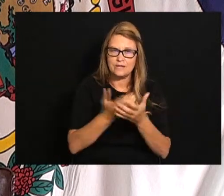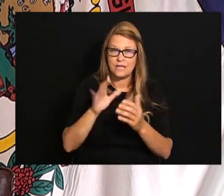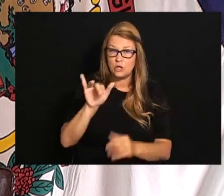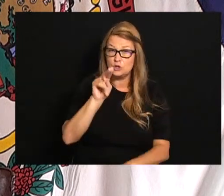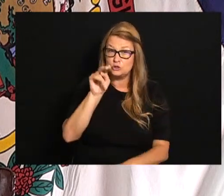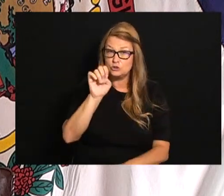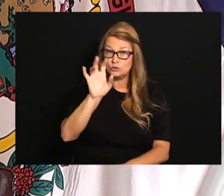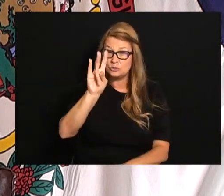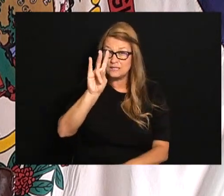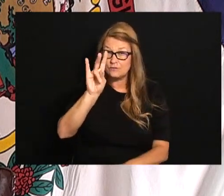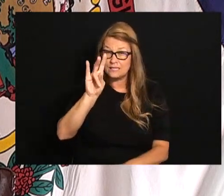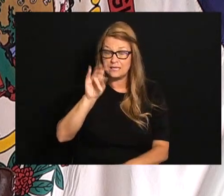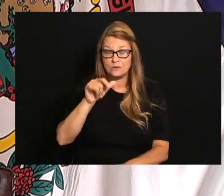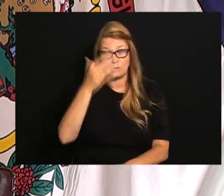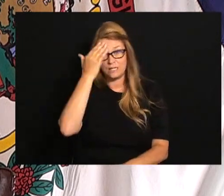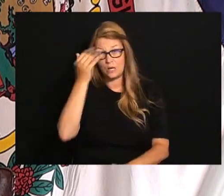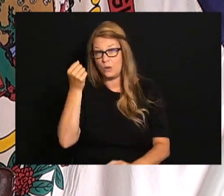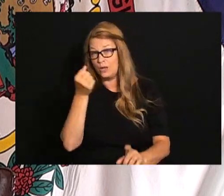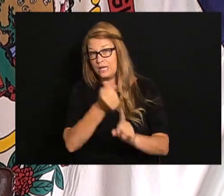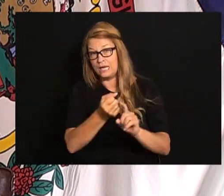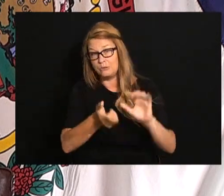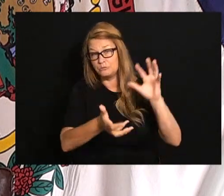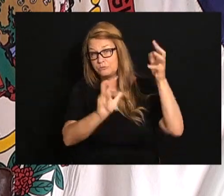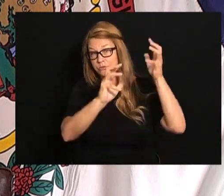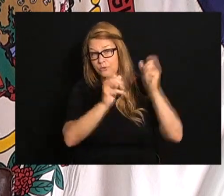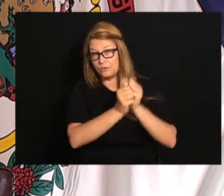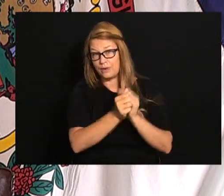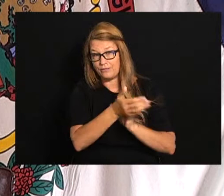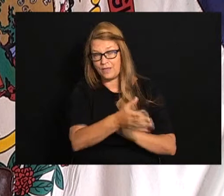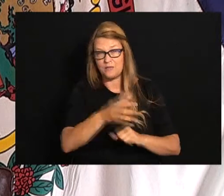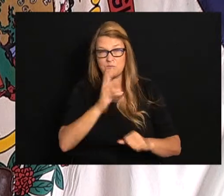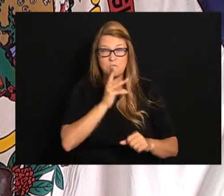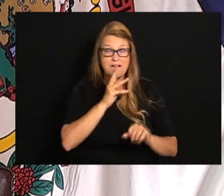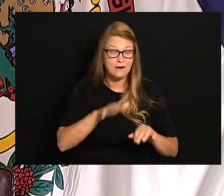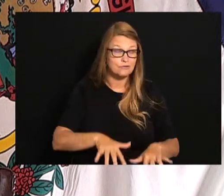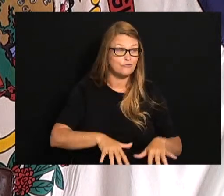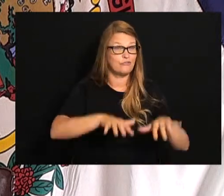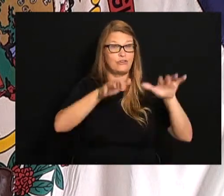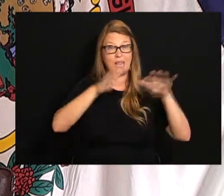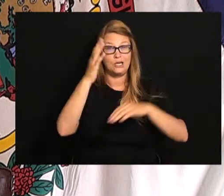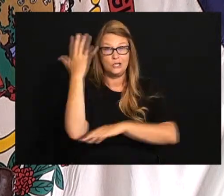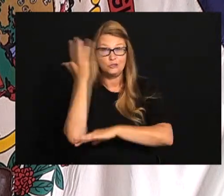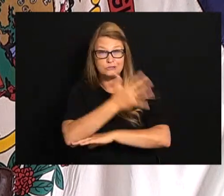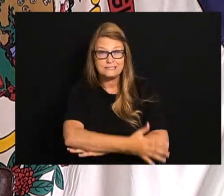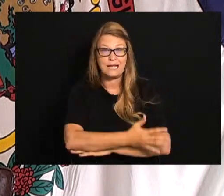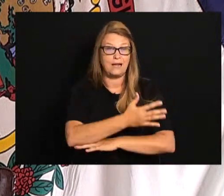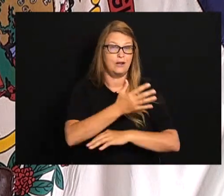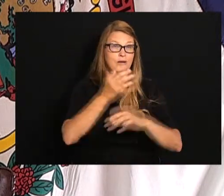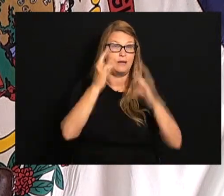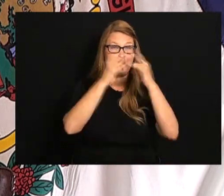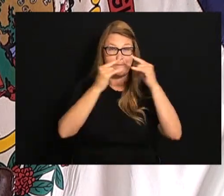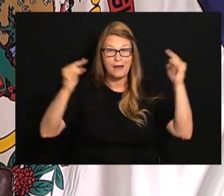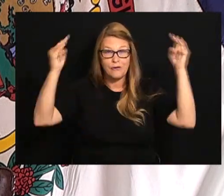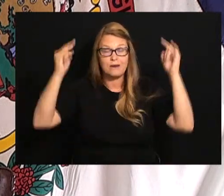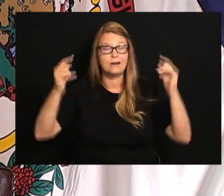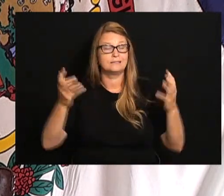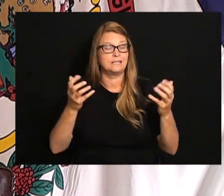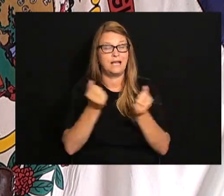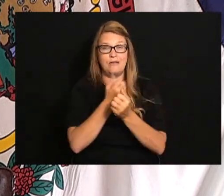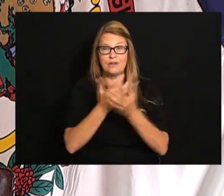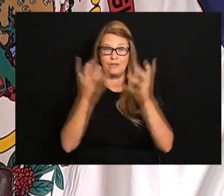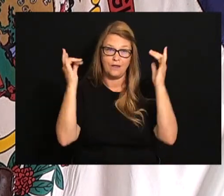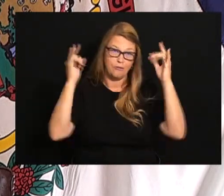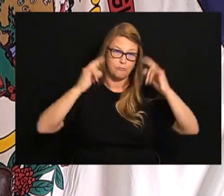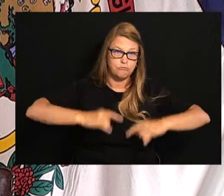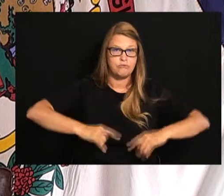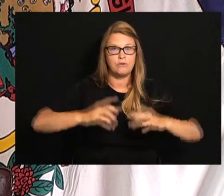storm, you know, that went through, we know, caused a lot of, you know, flash flooding, down trees, power lines, all that, road blockages and everything. The